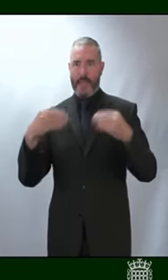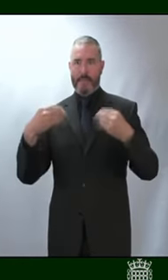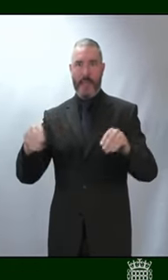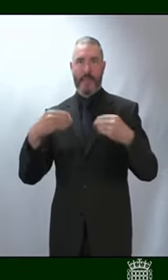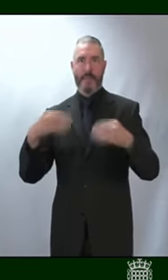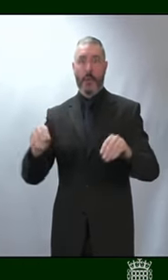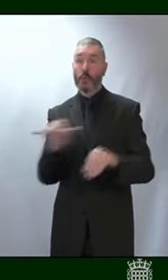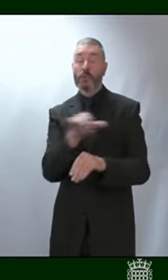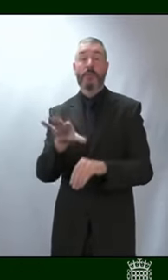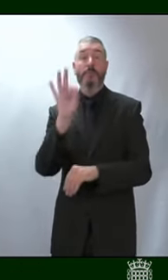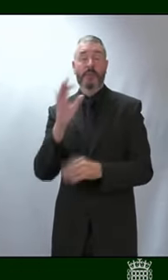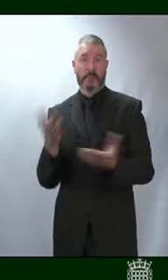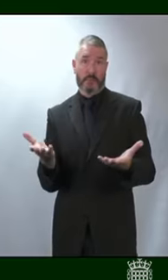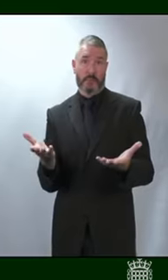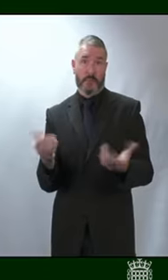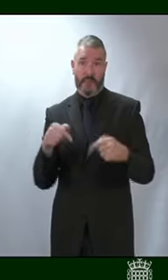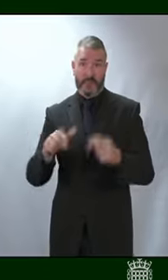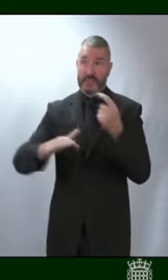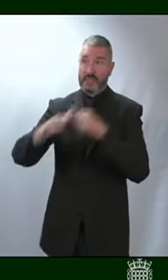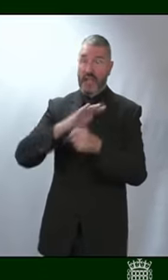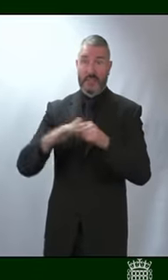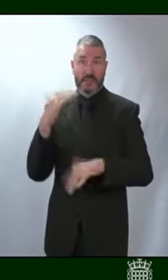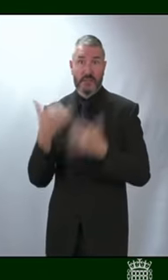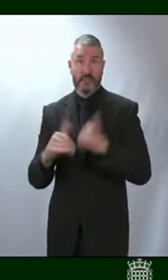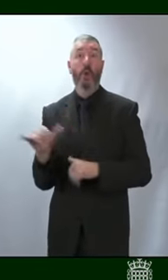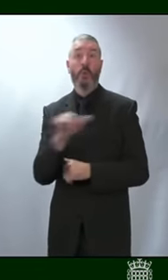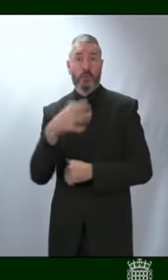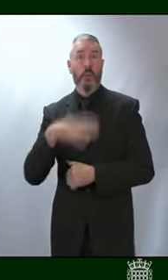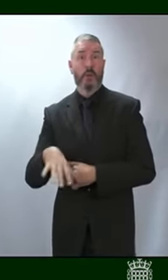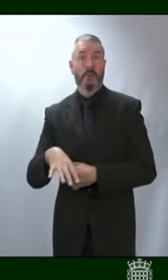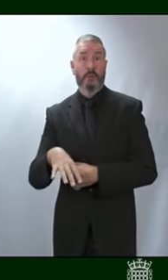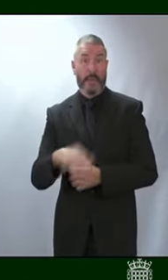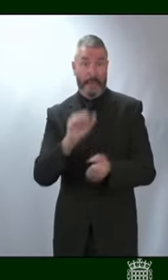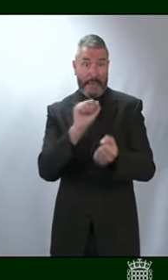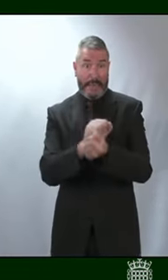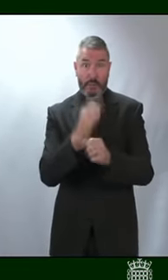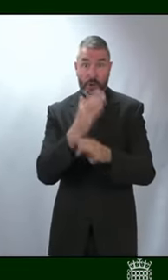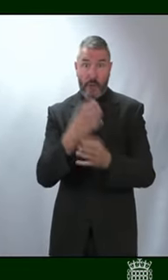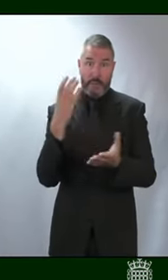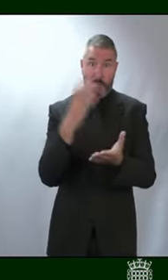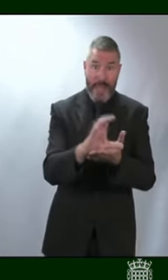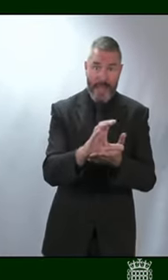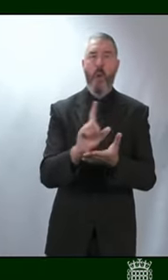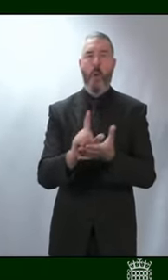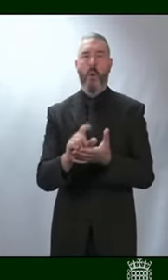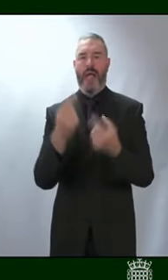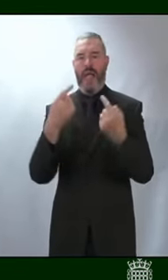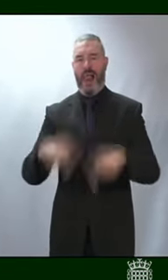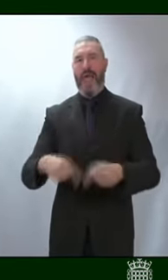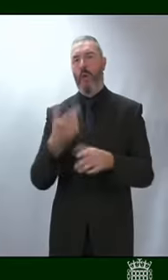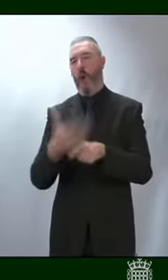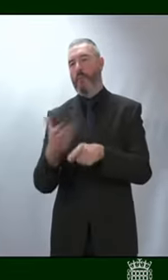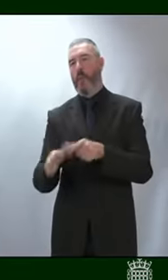that comes to the economy and the society with it. So which of those is it going to be? What is his vision for building back